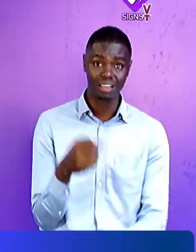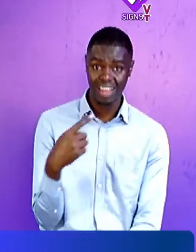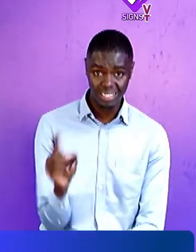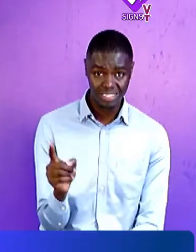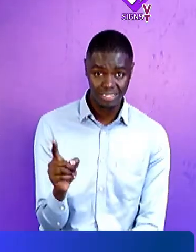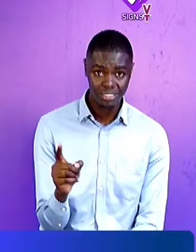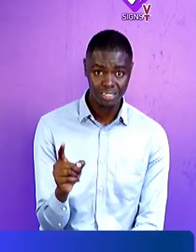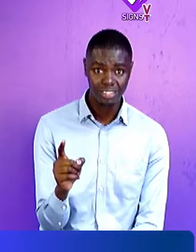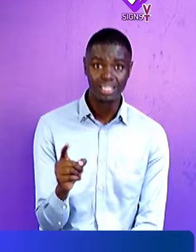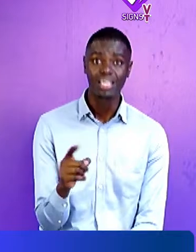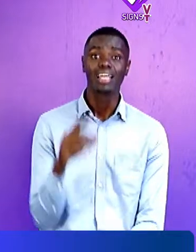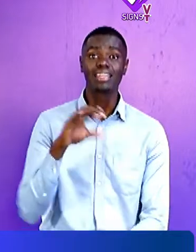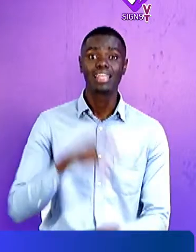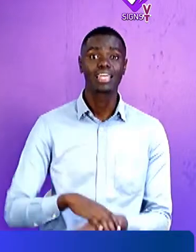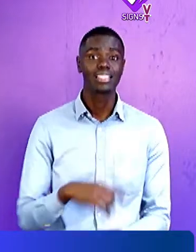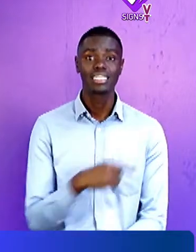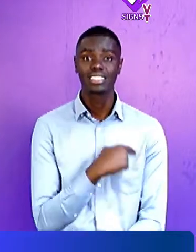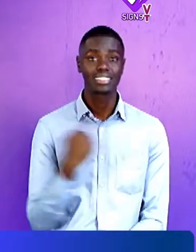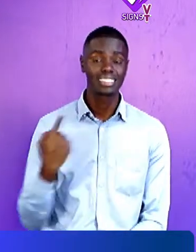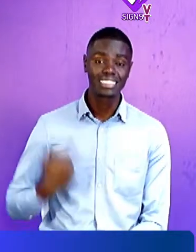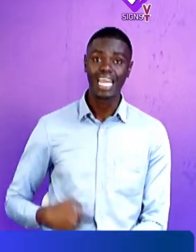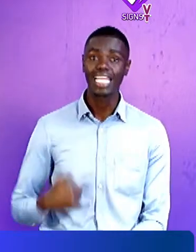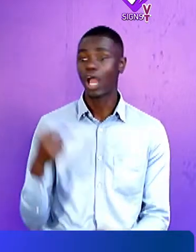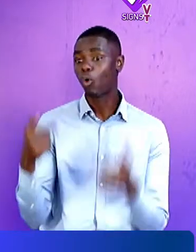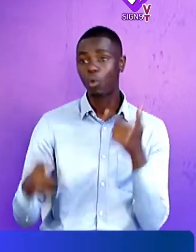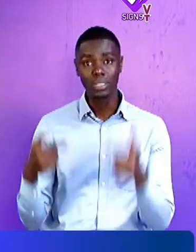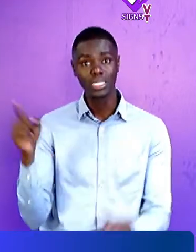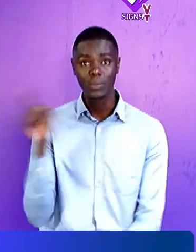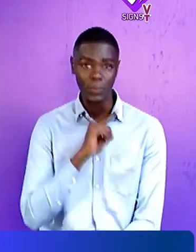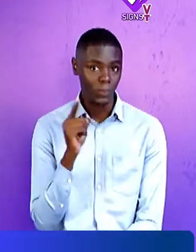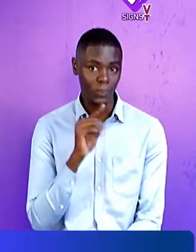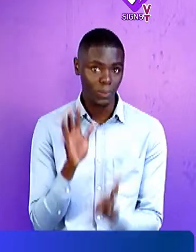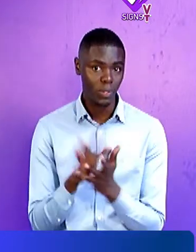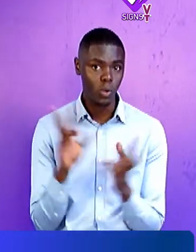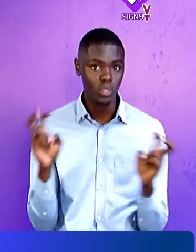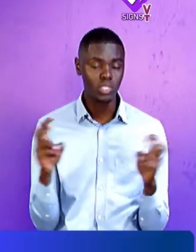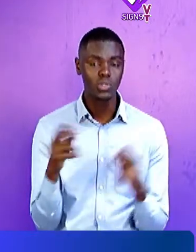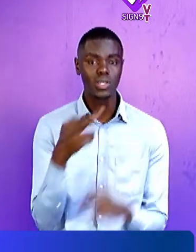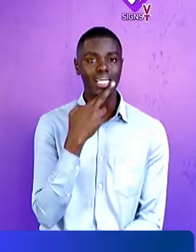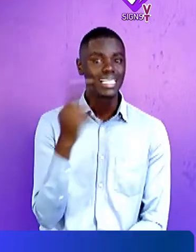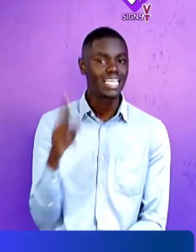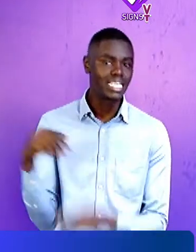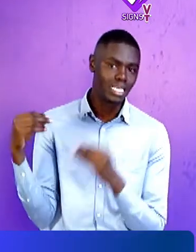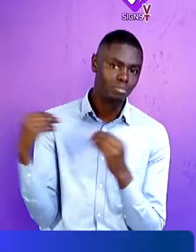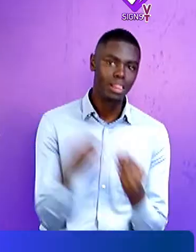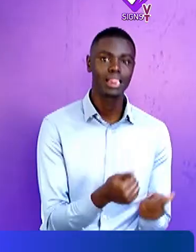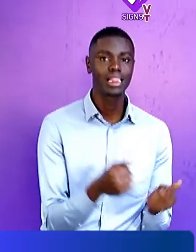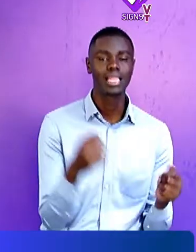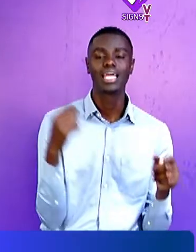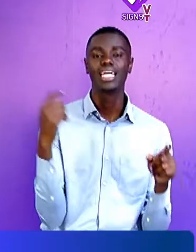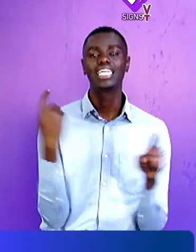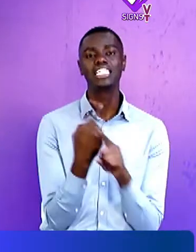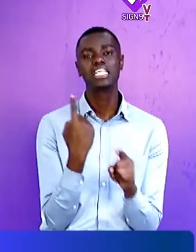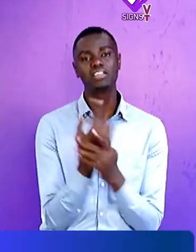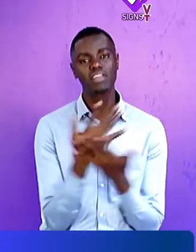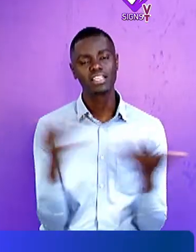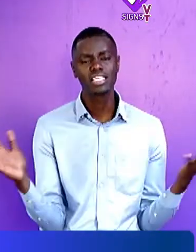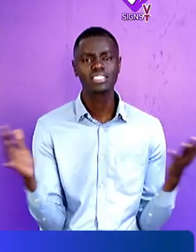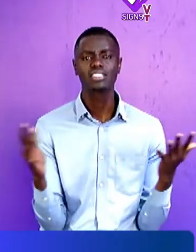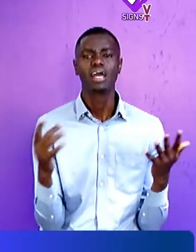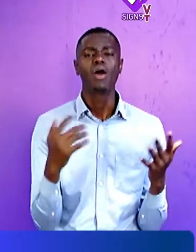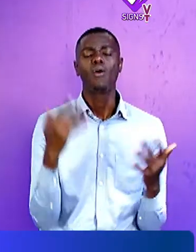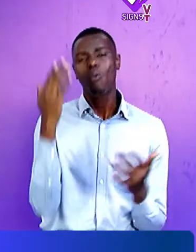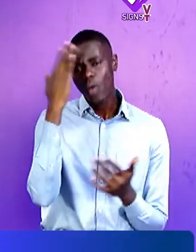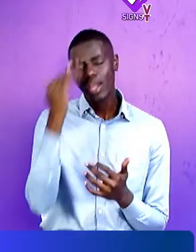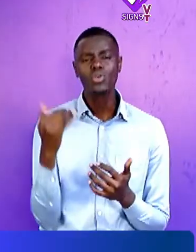Are they not getting China giving them a run for their money on issues? Is Russia not beating them on a few things? So why should we always